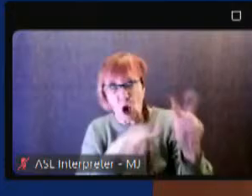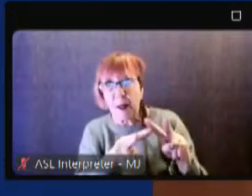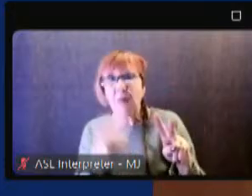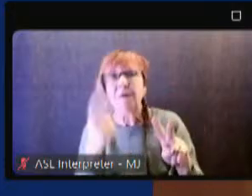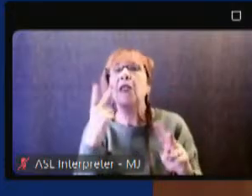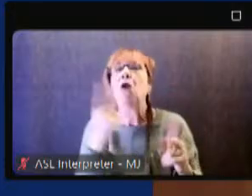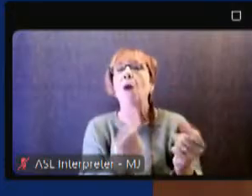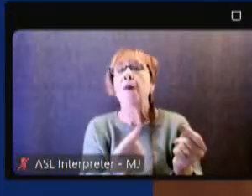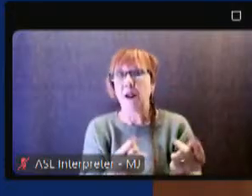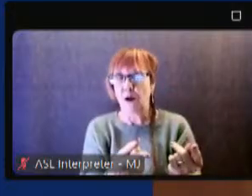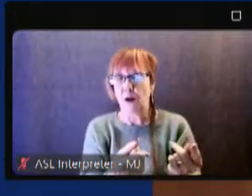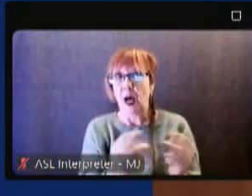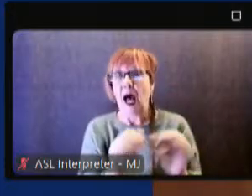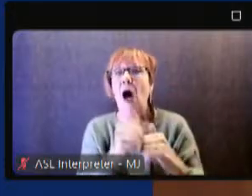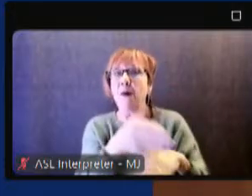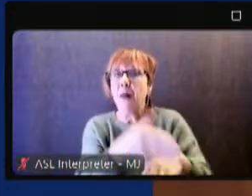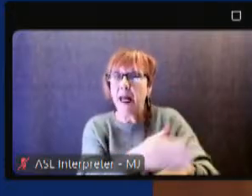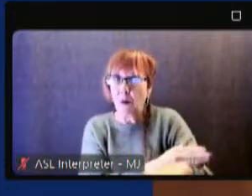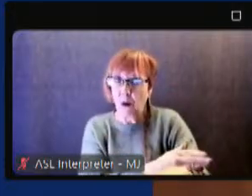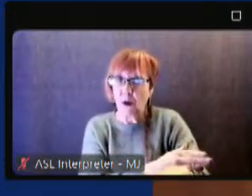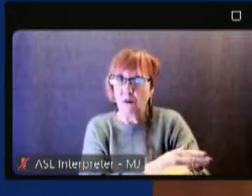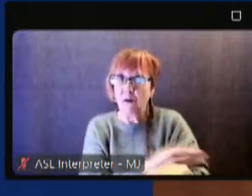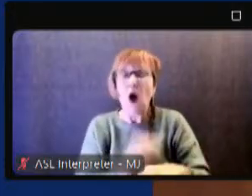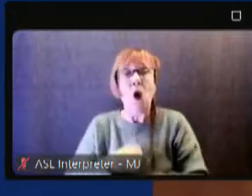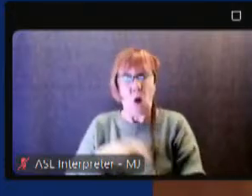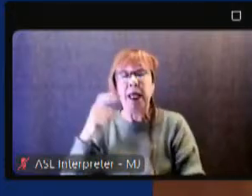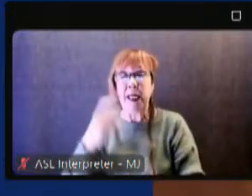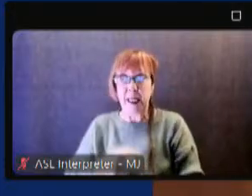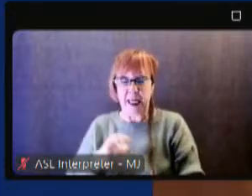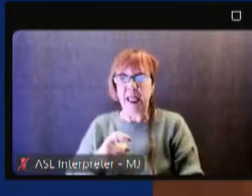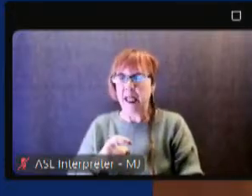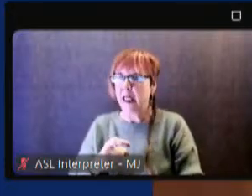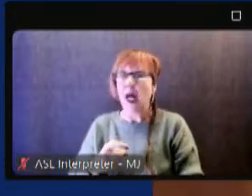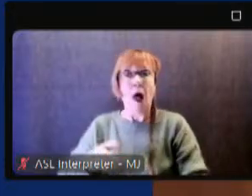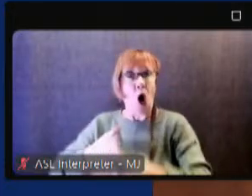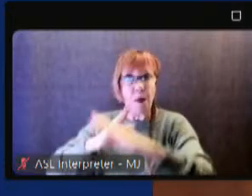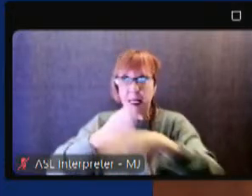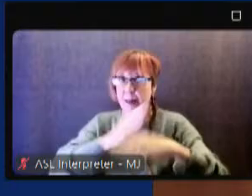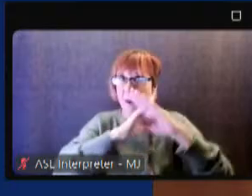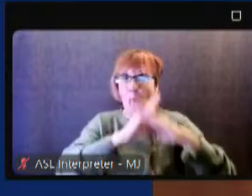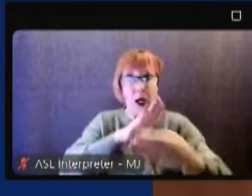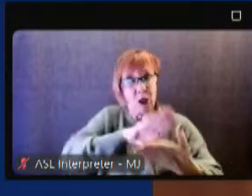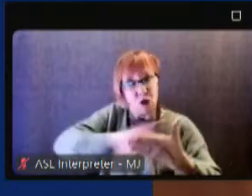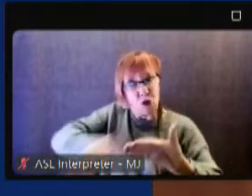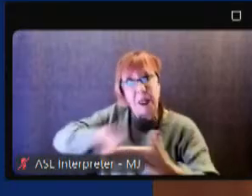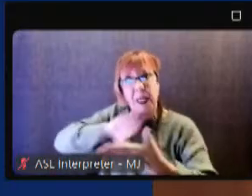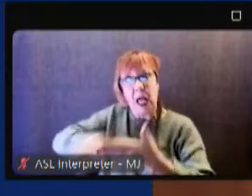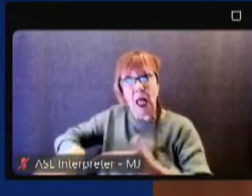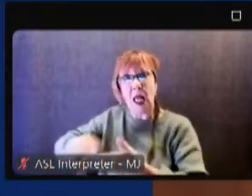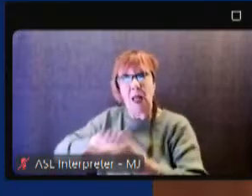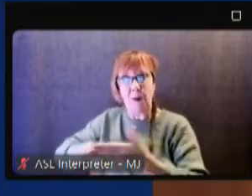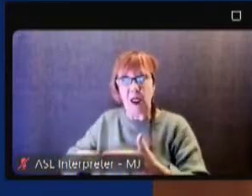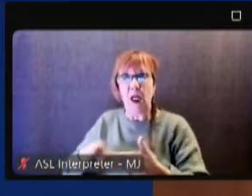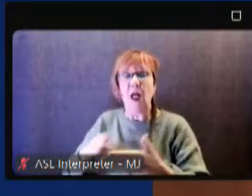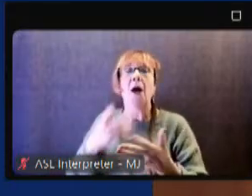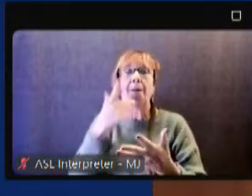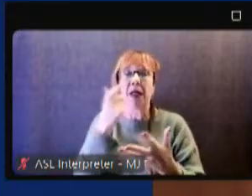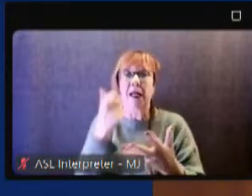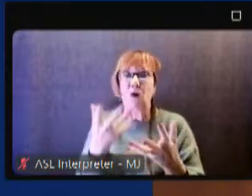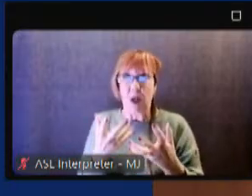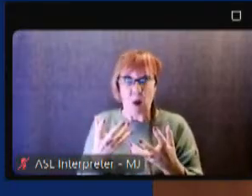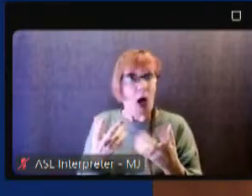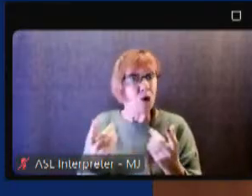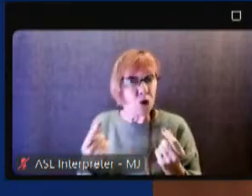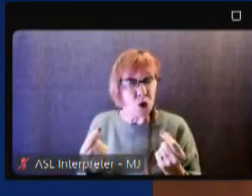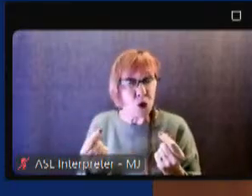families are facing so that they can rebuild faster and get back at what we want to do, and that is